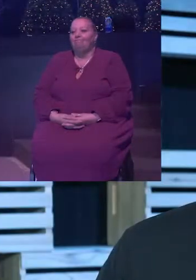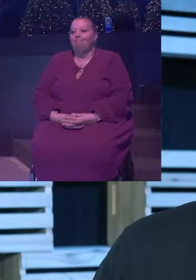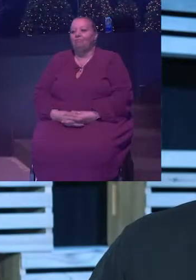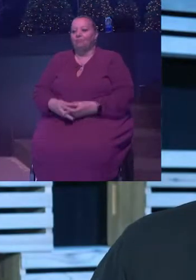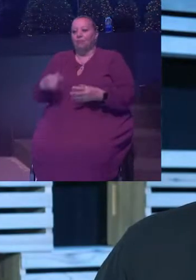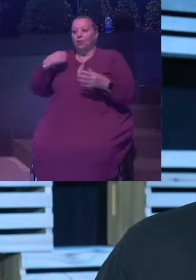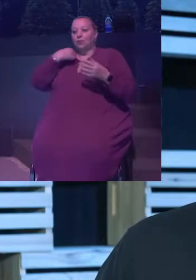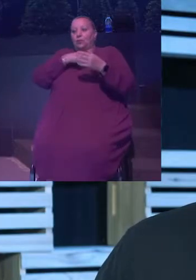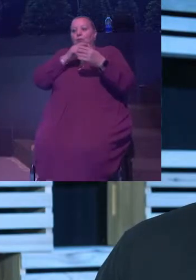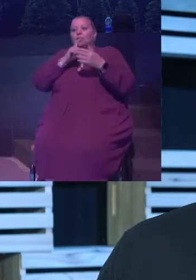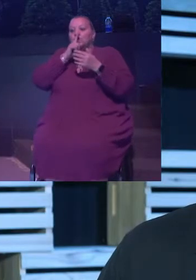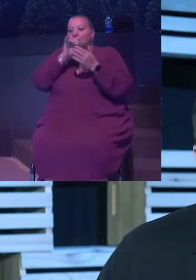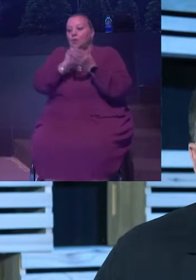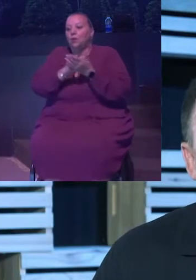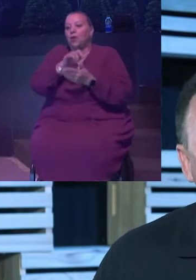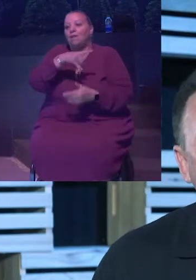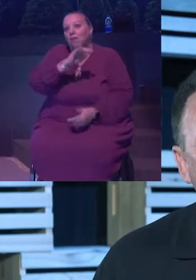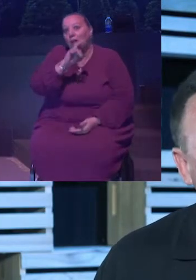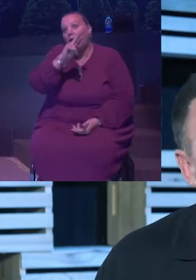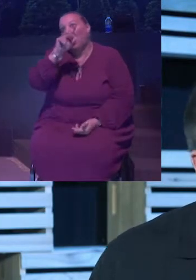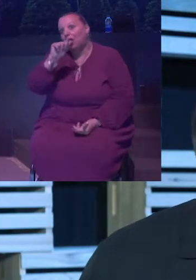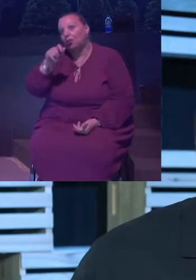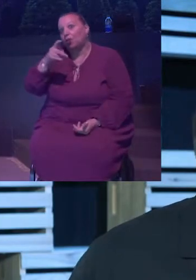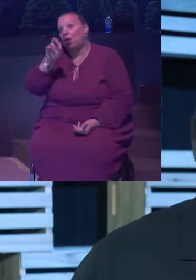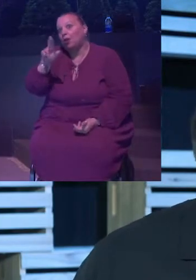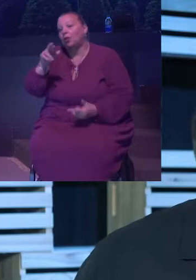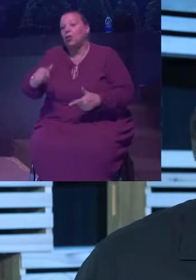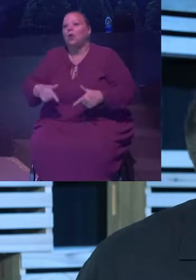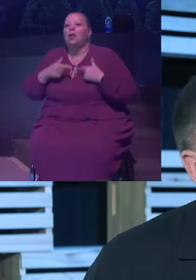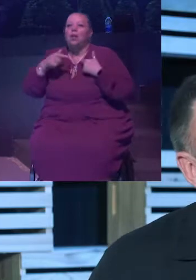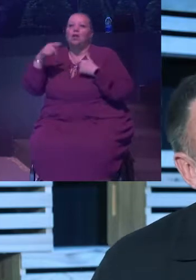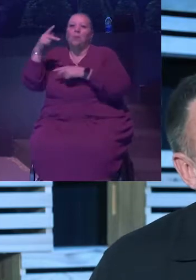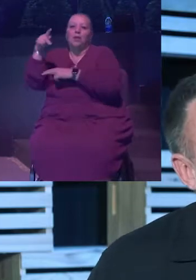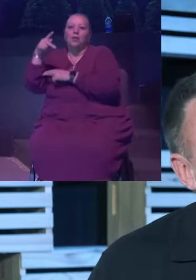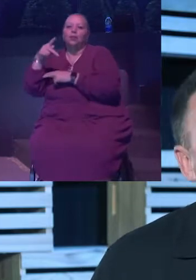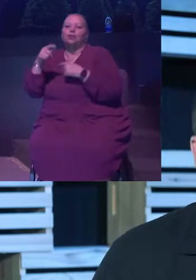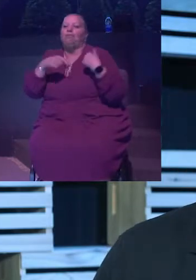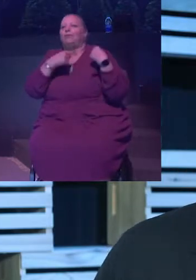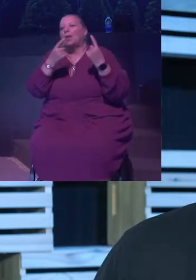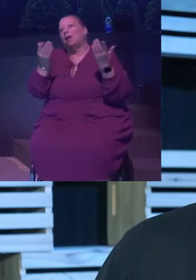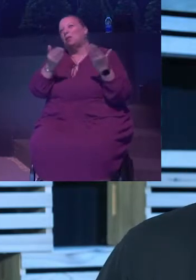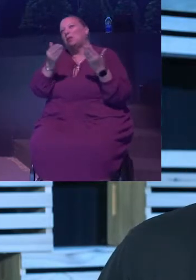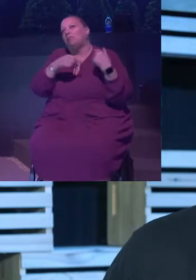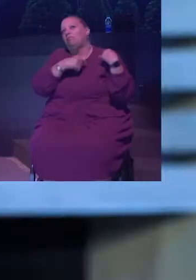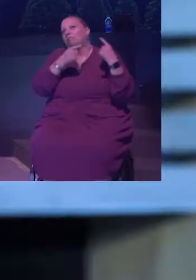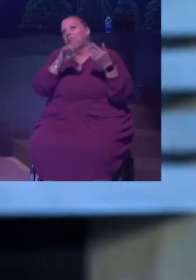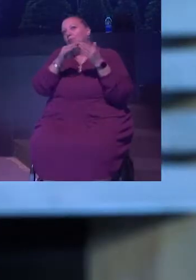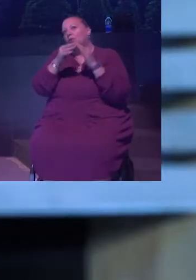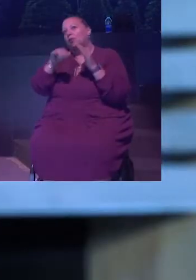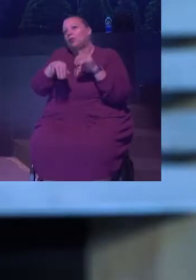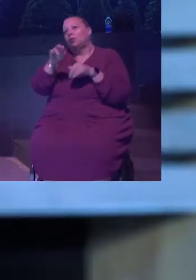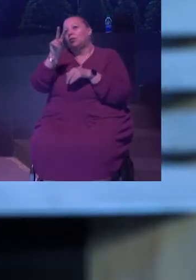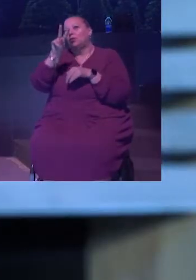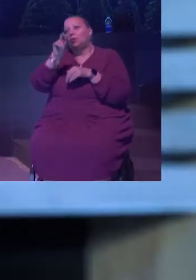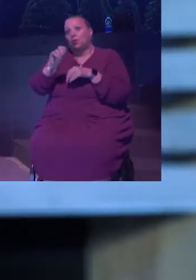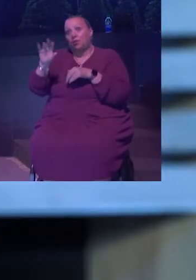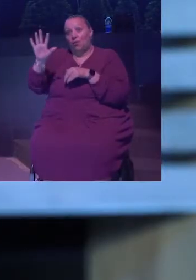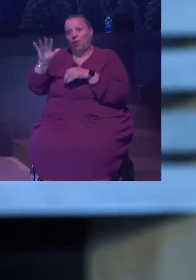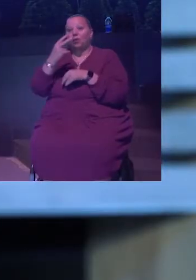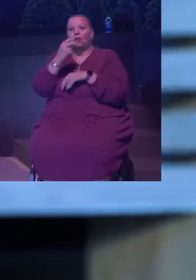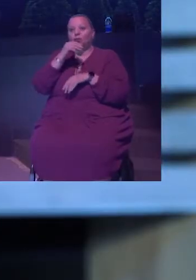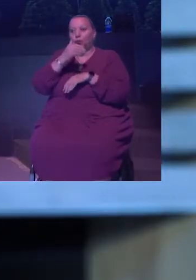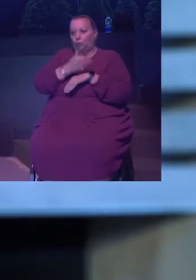So we are Phil and Angela Chrysler. We live in Plantation, and we've been coming to Community since 2005. We have two